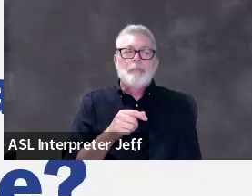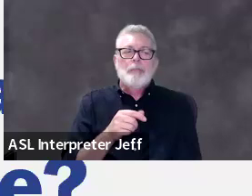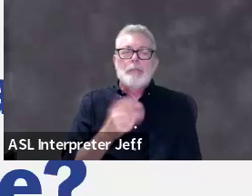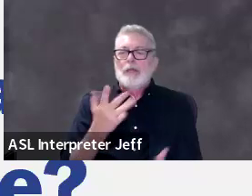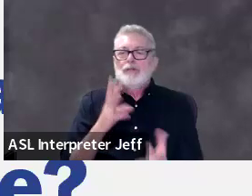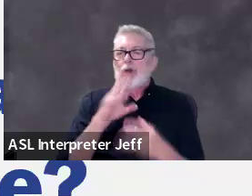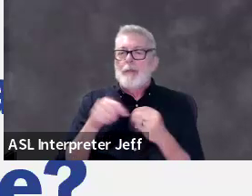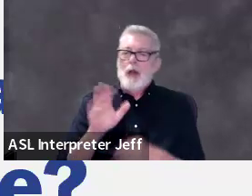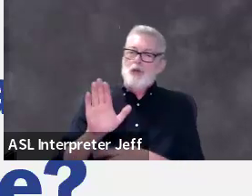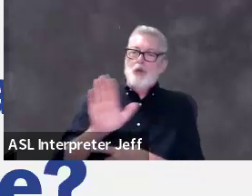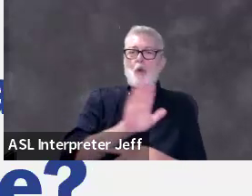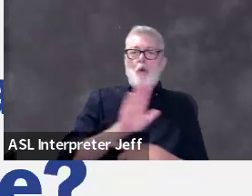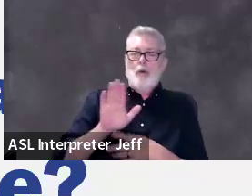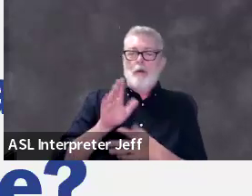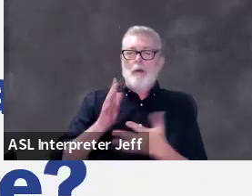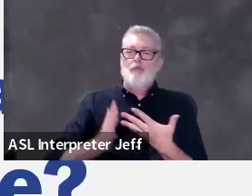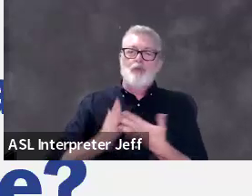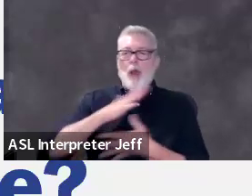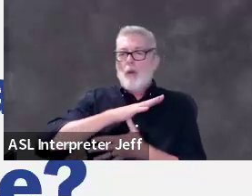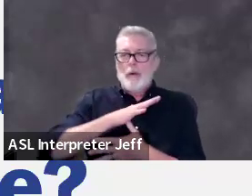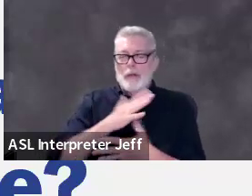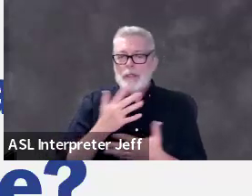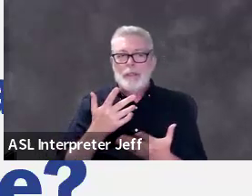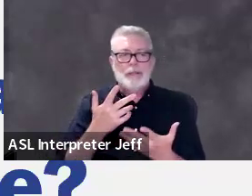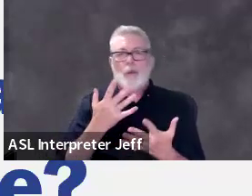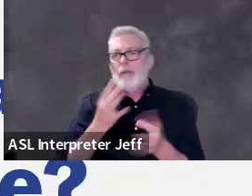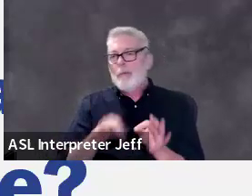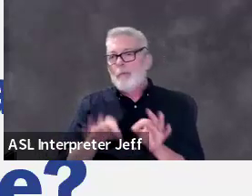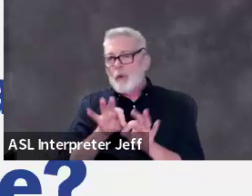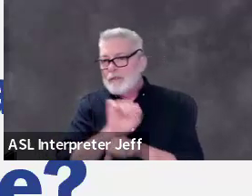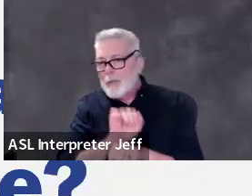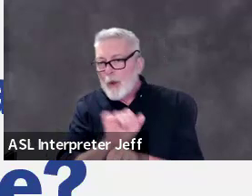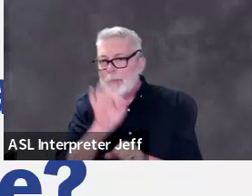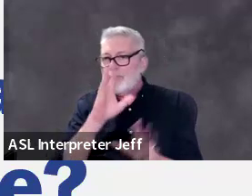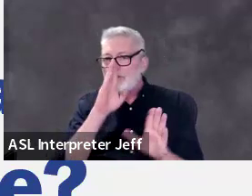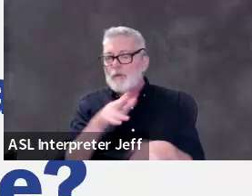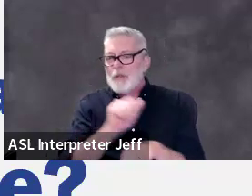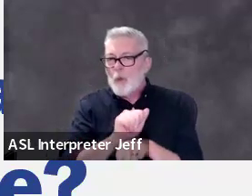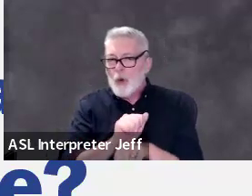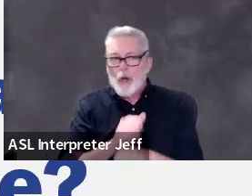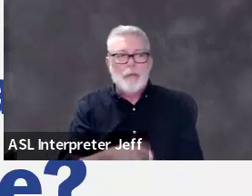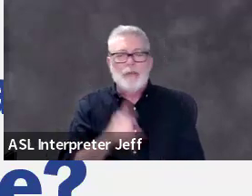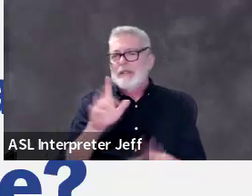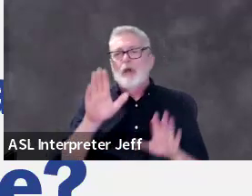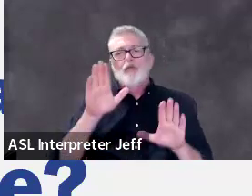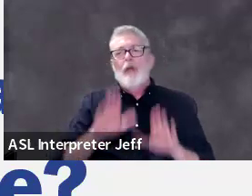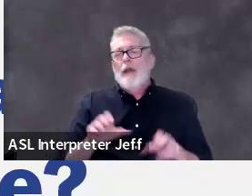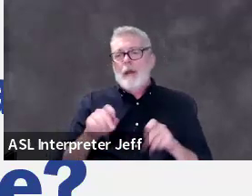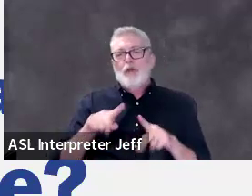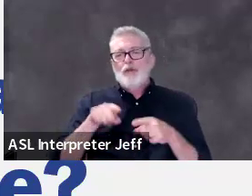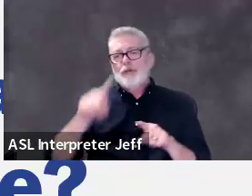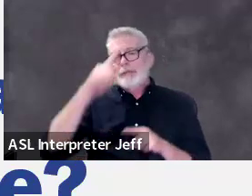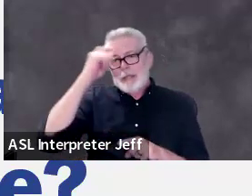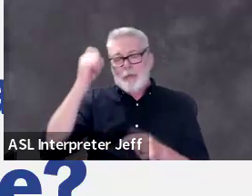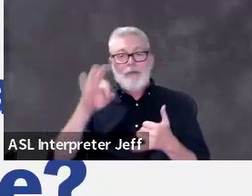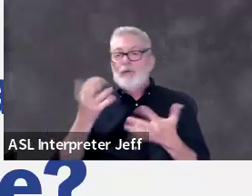your priorities, or talk about importance of employment if you're bringing them to work. They're great opportunities. And if you don't want